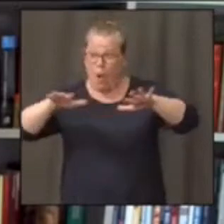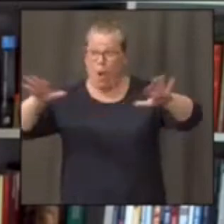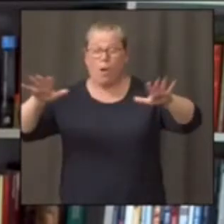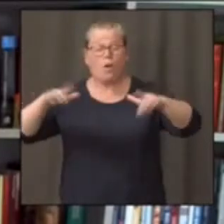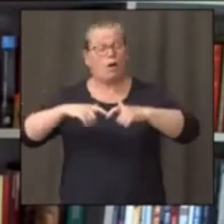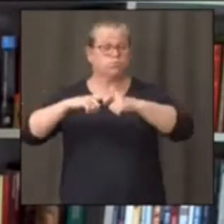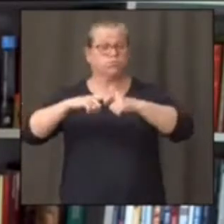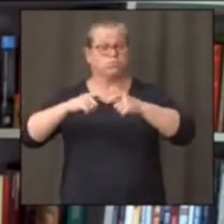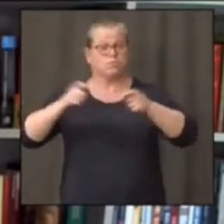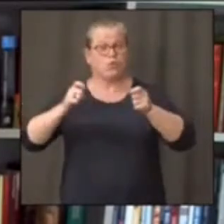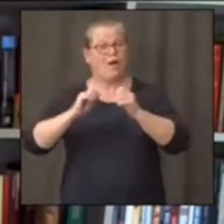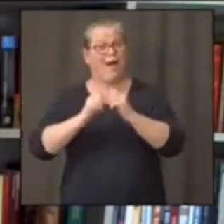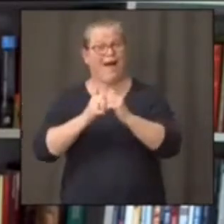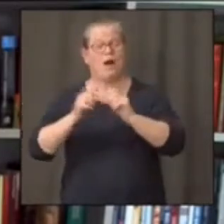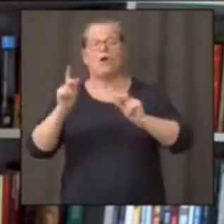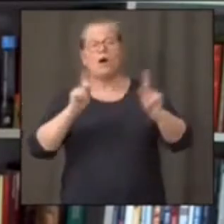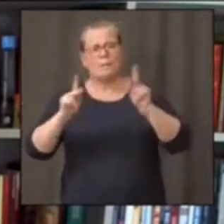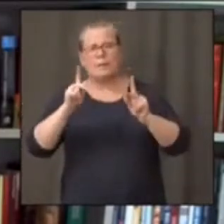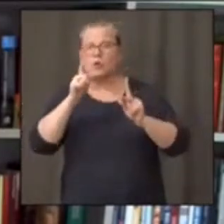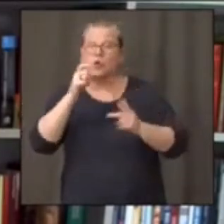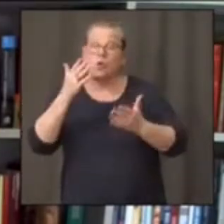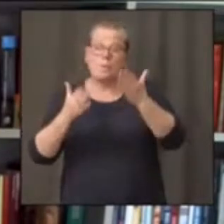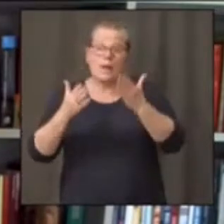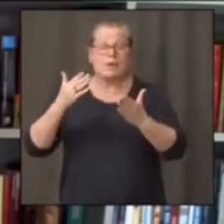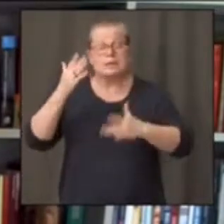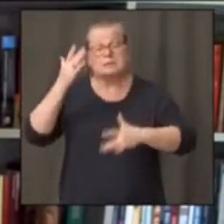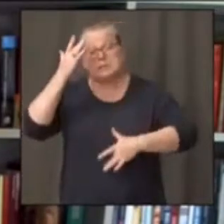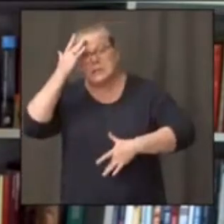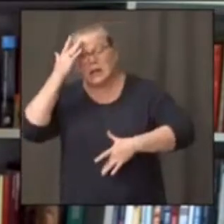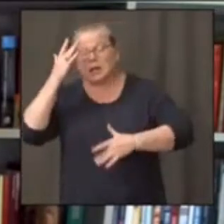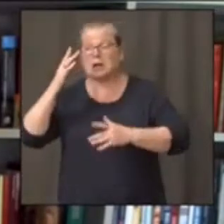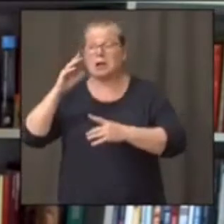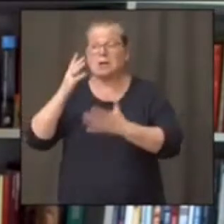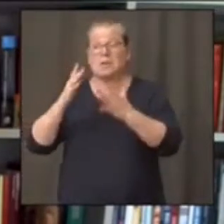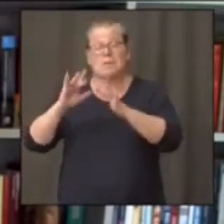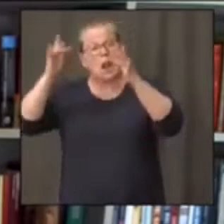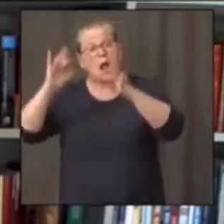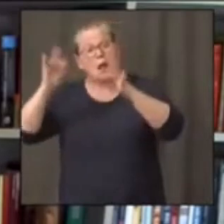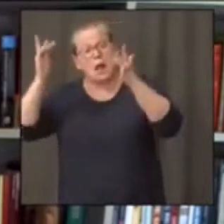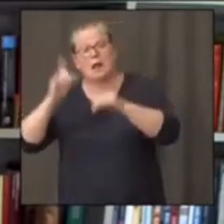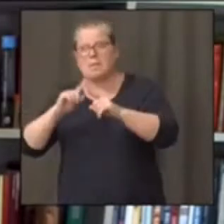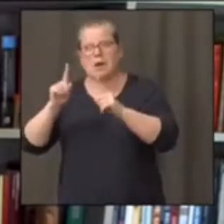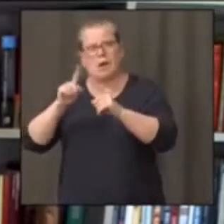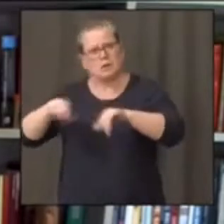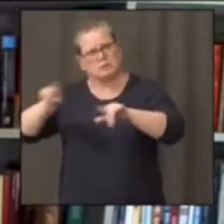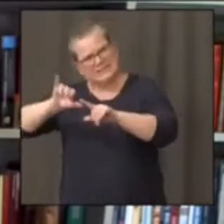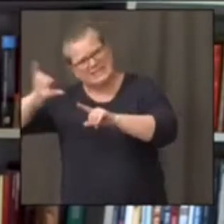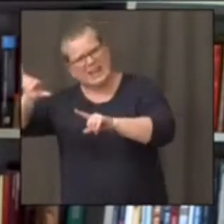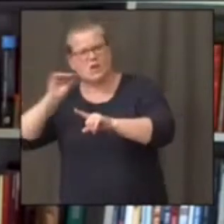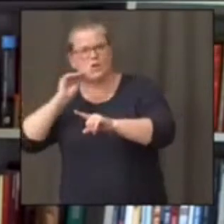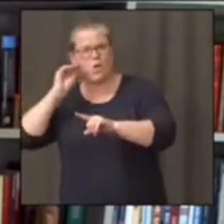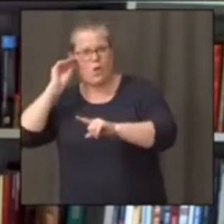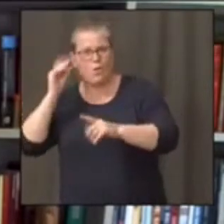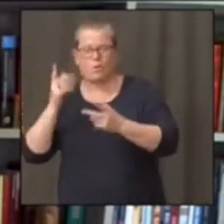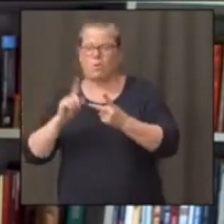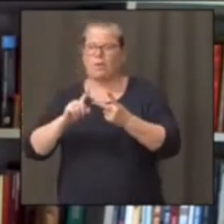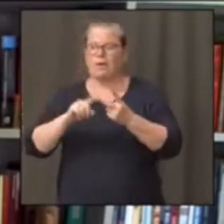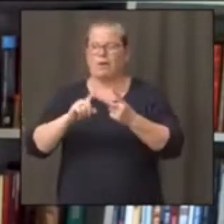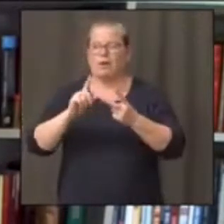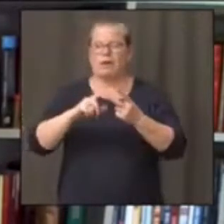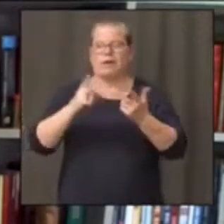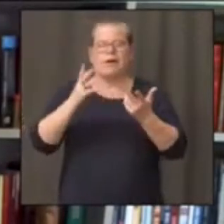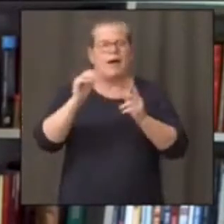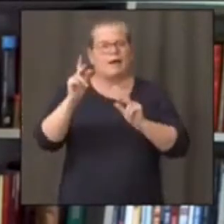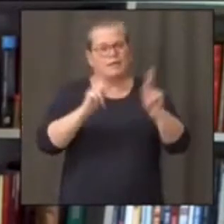symptomatic, even with mild symptoms, and people also in the highest risk communities that we have, our kind of crowded urban